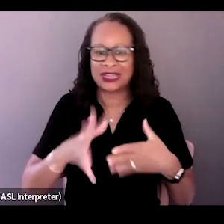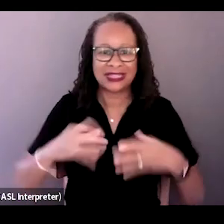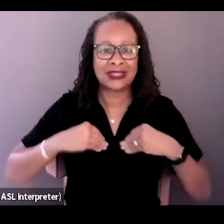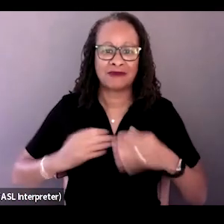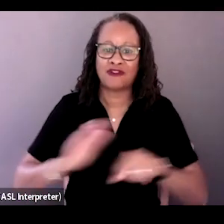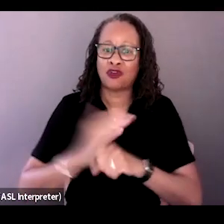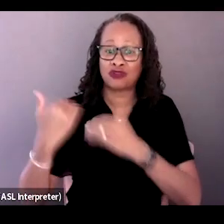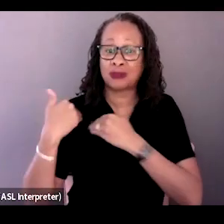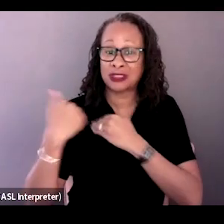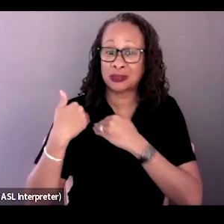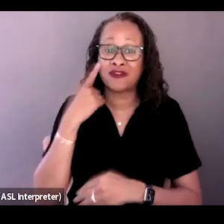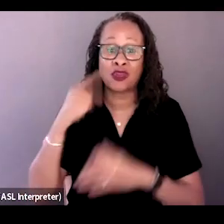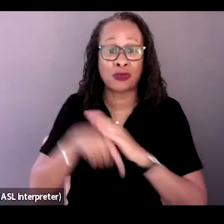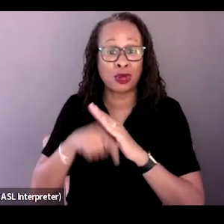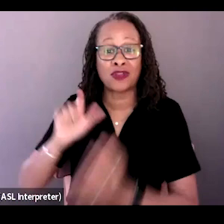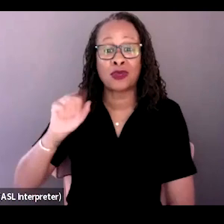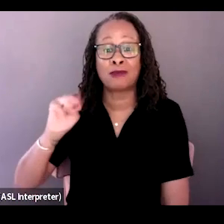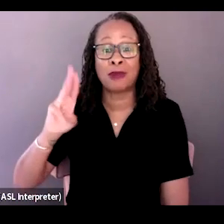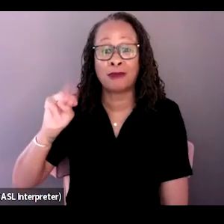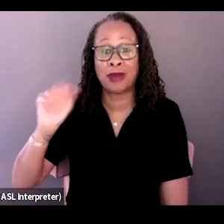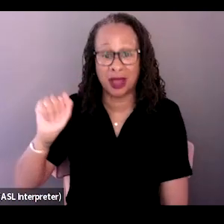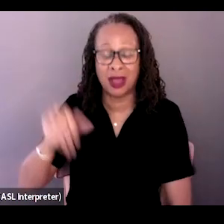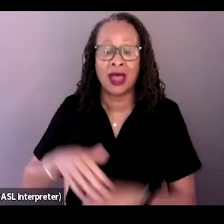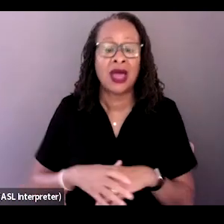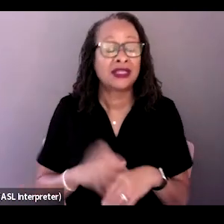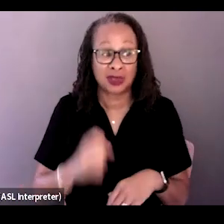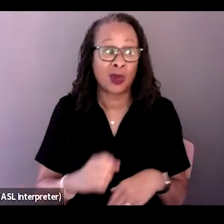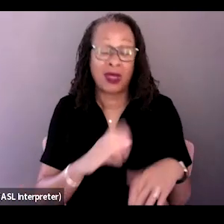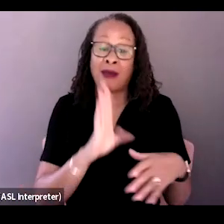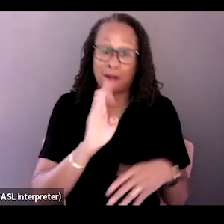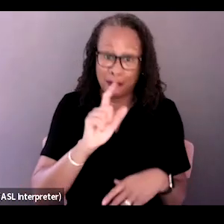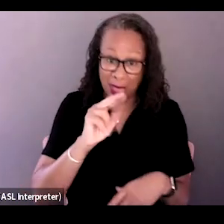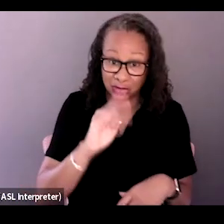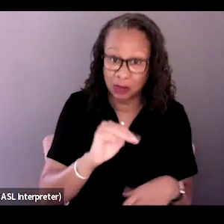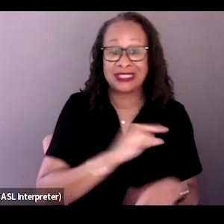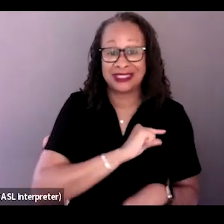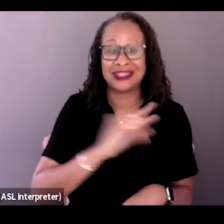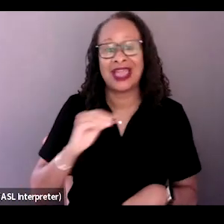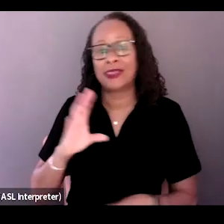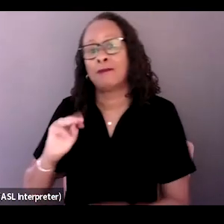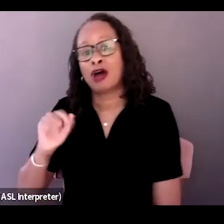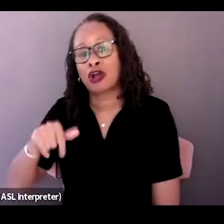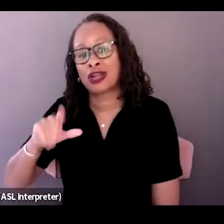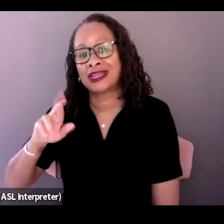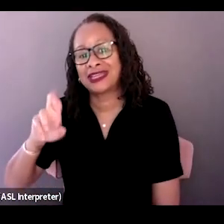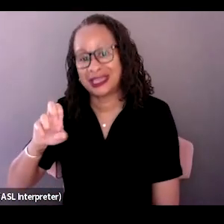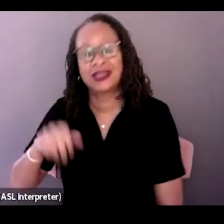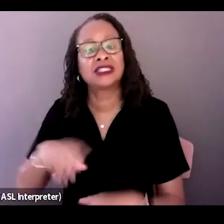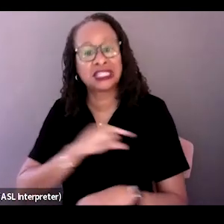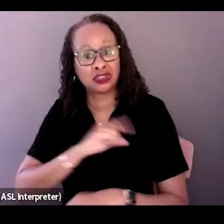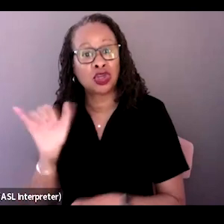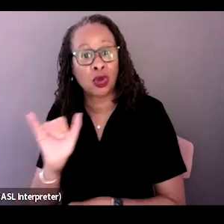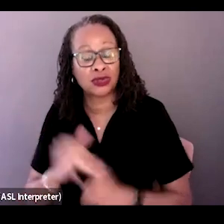murder, but said, yeah, Belgium was complicit and the monarchy was complicit as well. And so what we have in the trajectory of this film is sort of the way